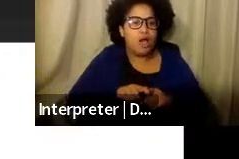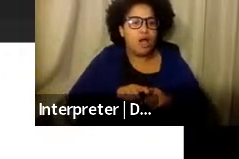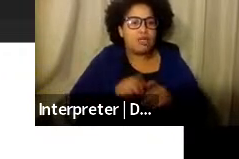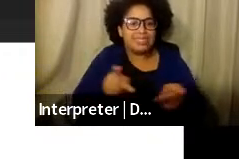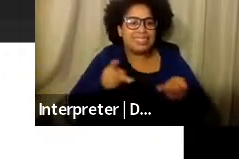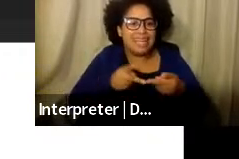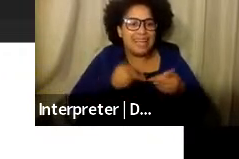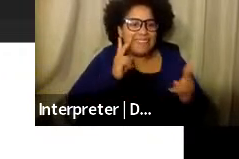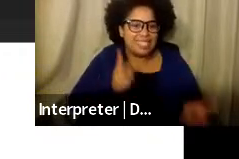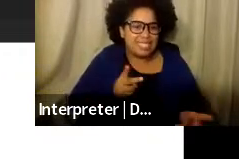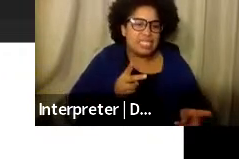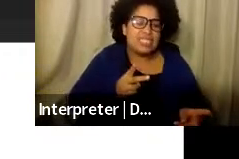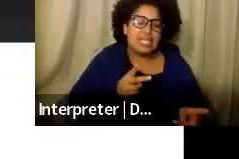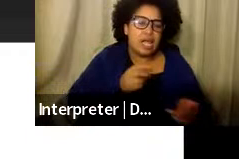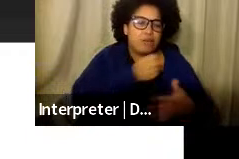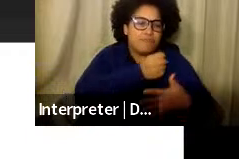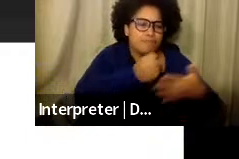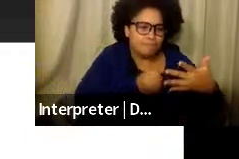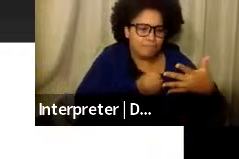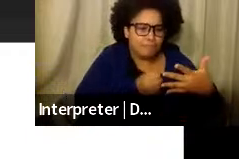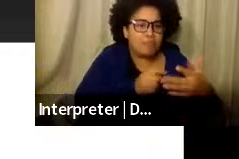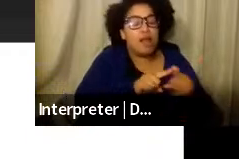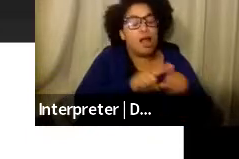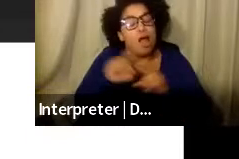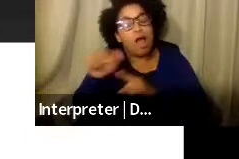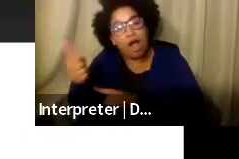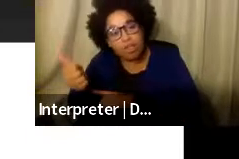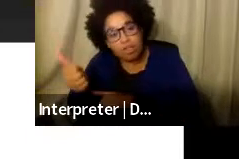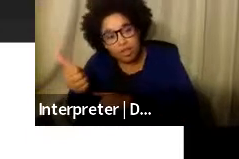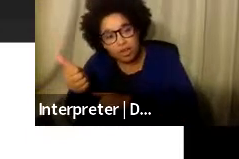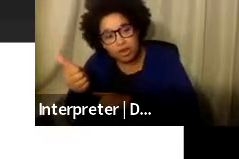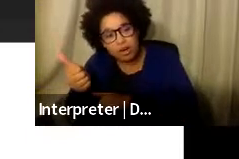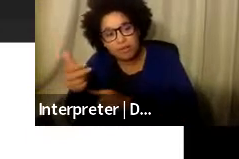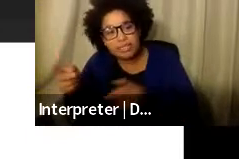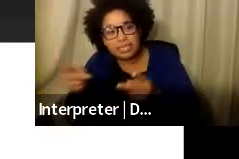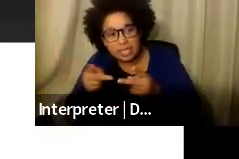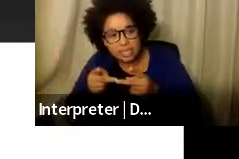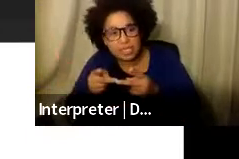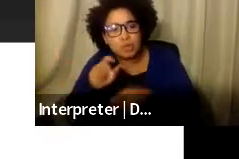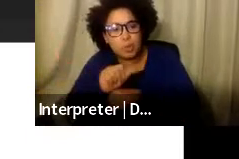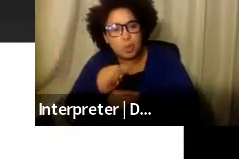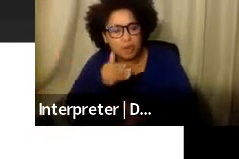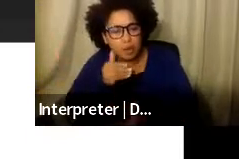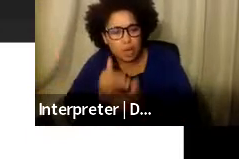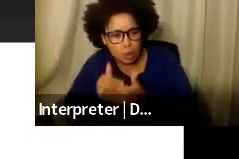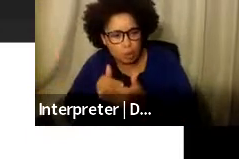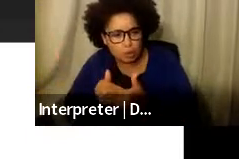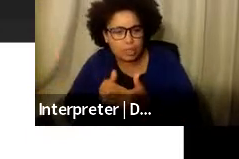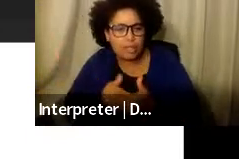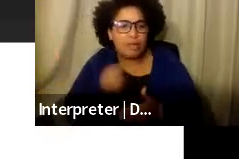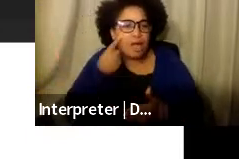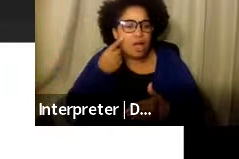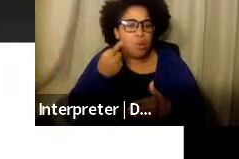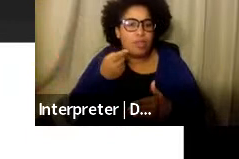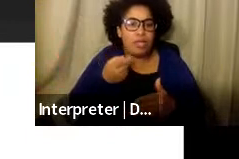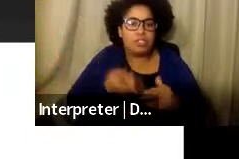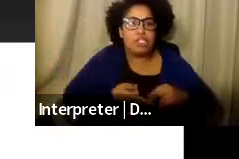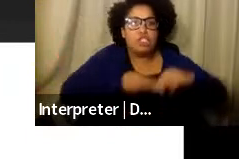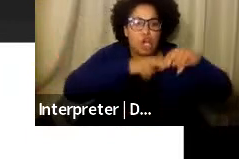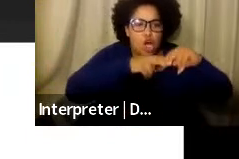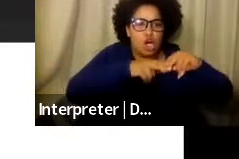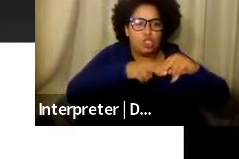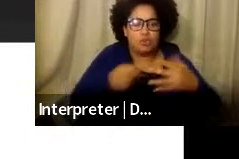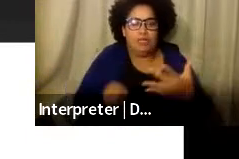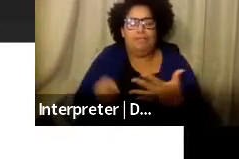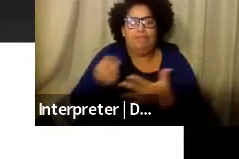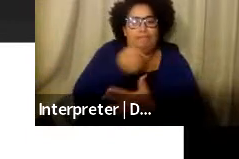care facilities, but we've also done site visits with other facilities where we really work with them closely. But when there's a surge, we'll deprioritize those visits,